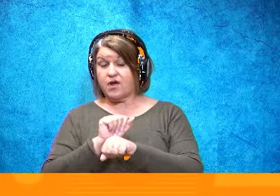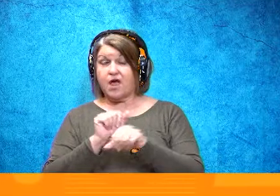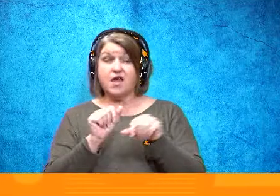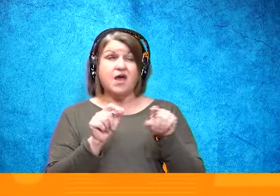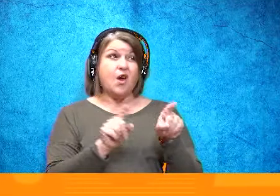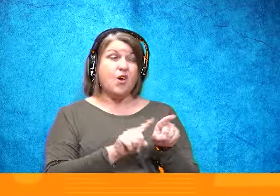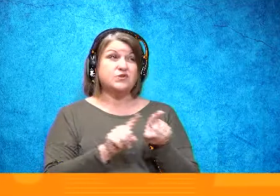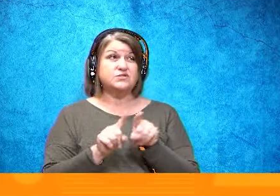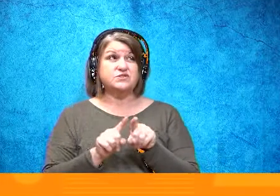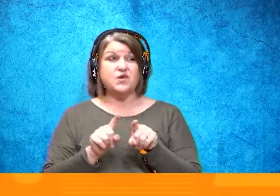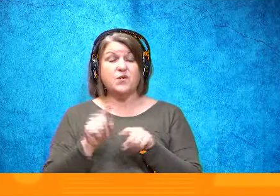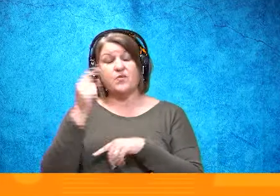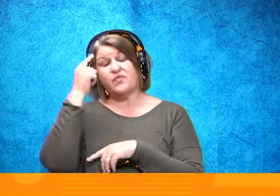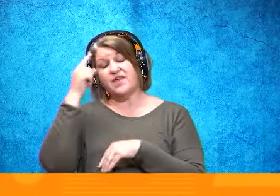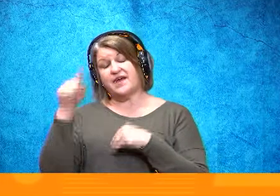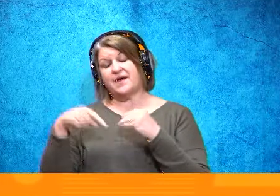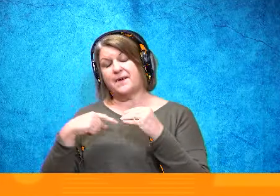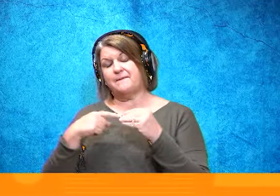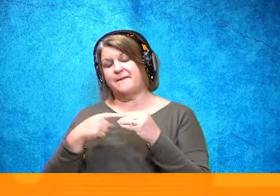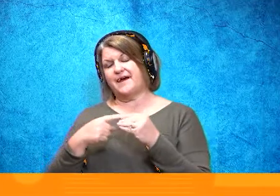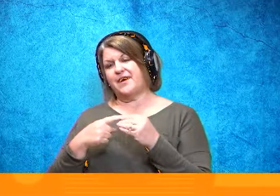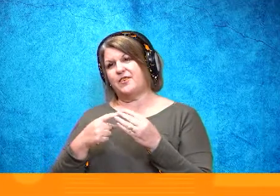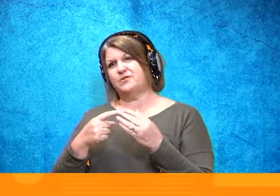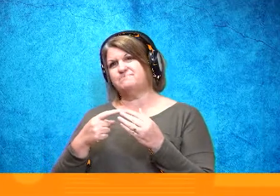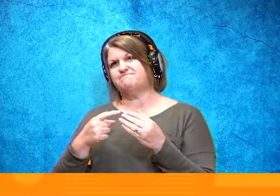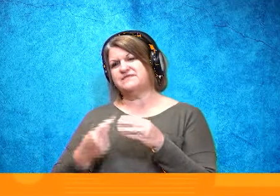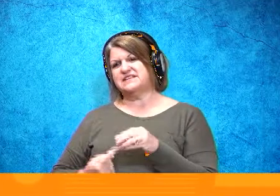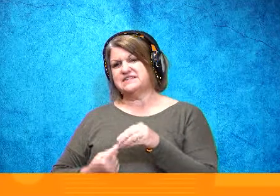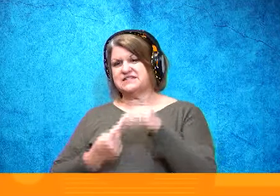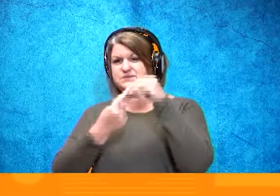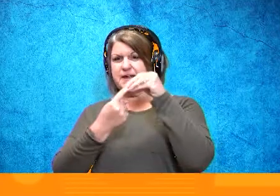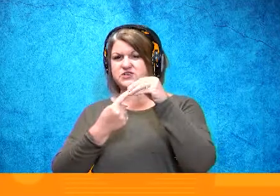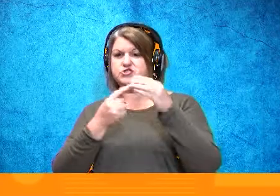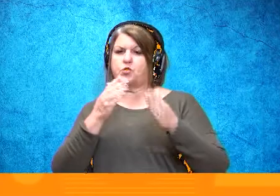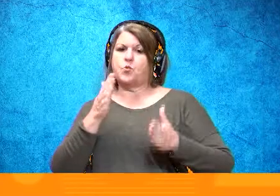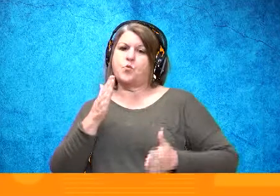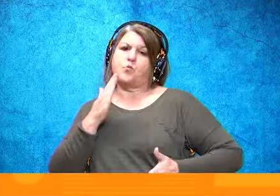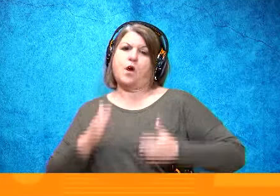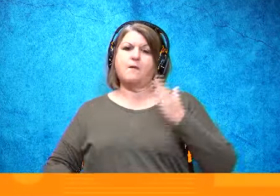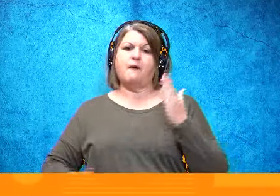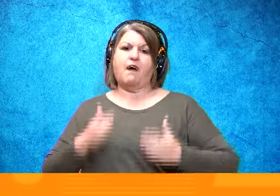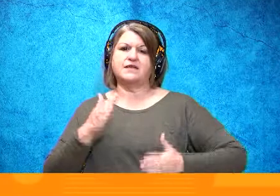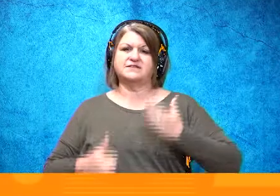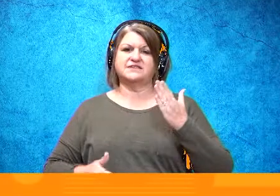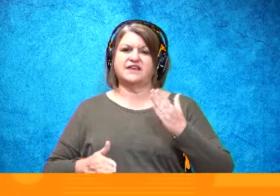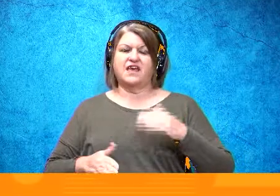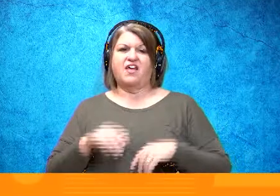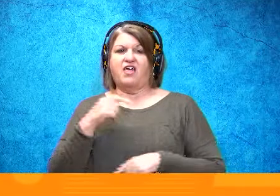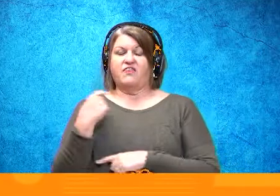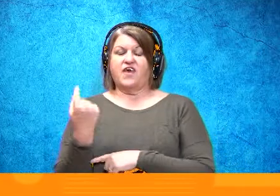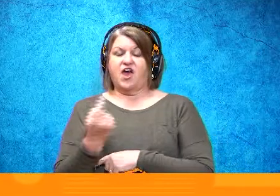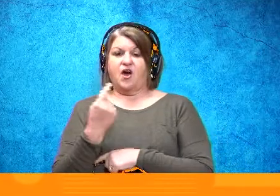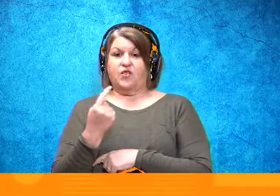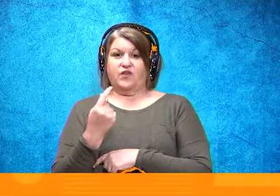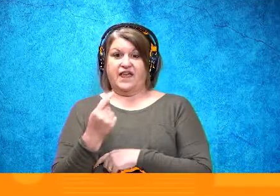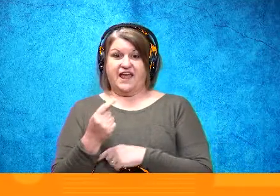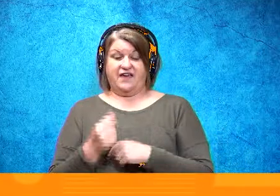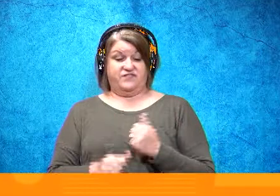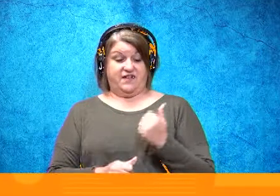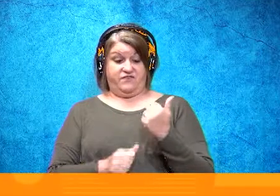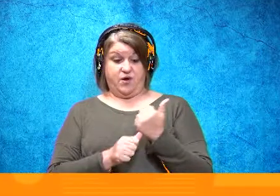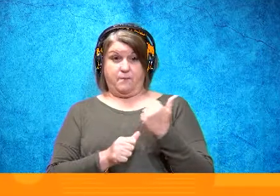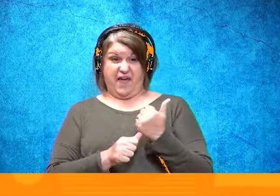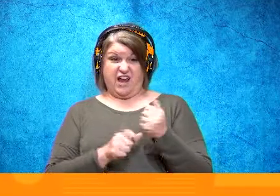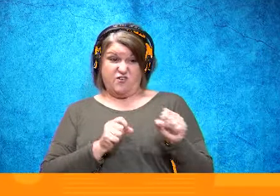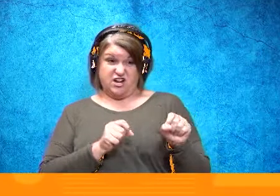about this. These are very special robots. They only have to charge their battery once a year. And so once a year when they